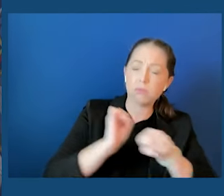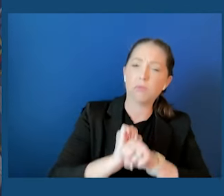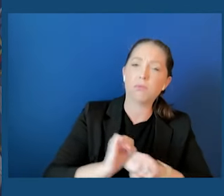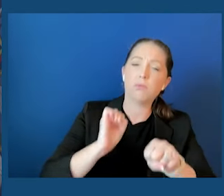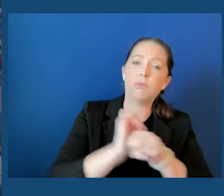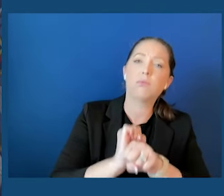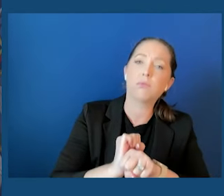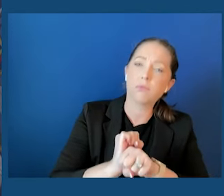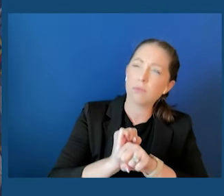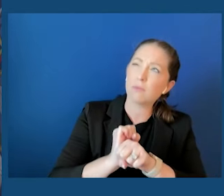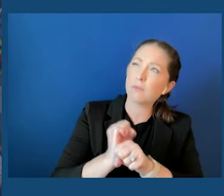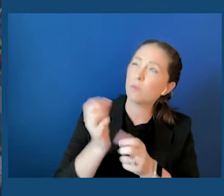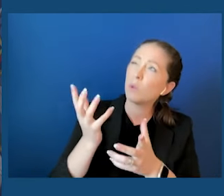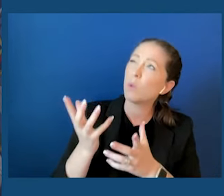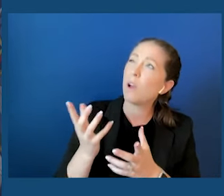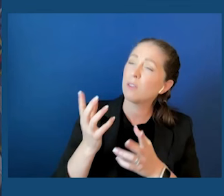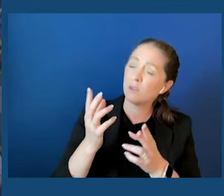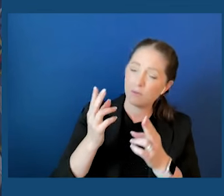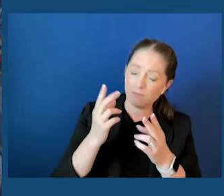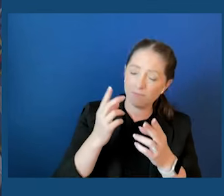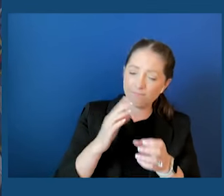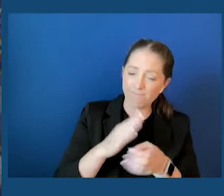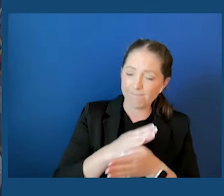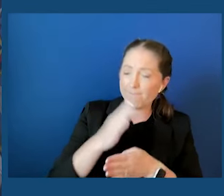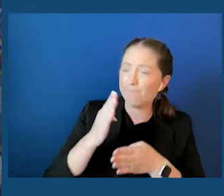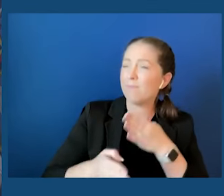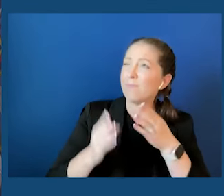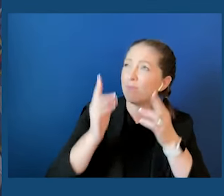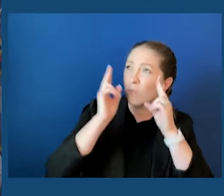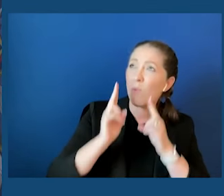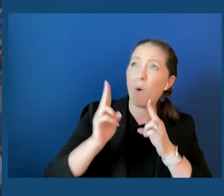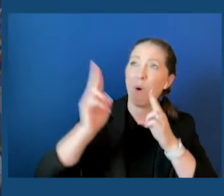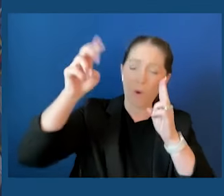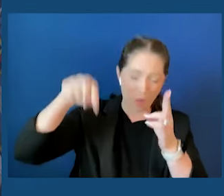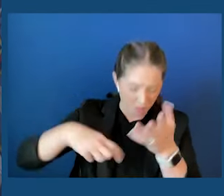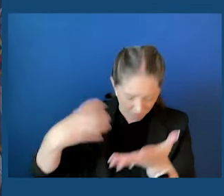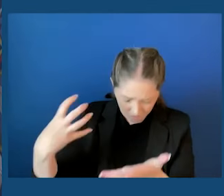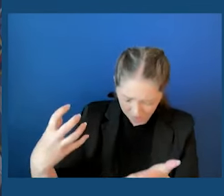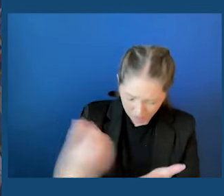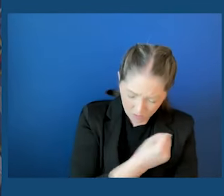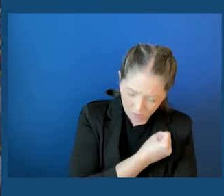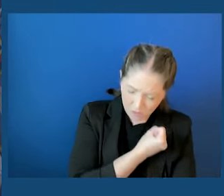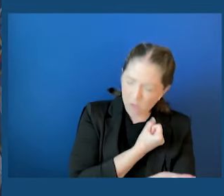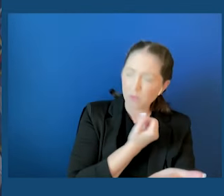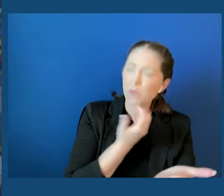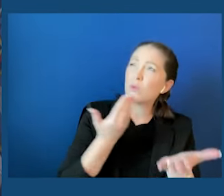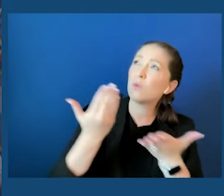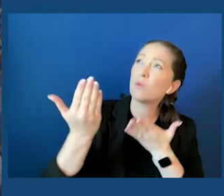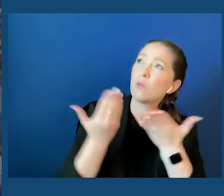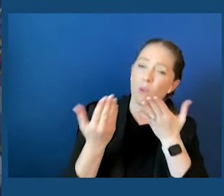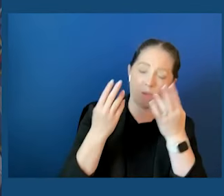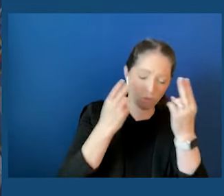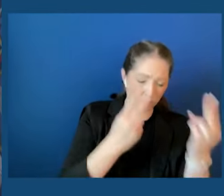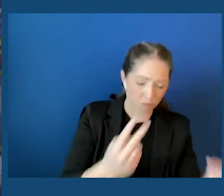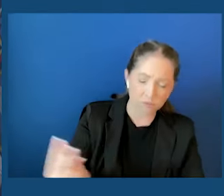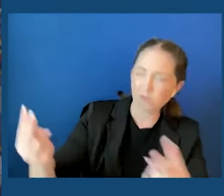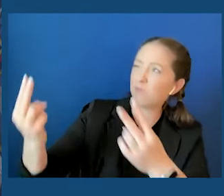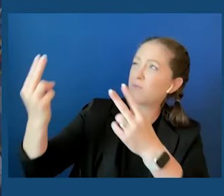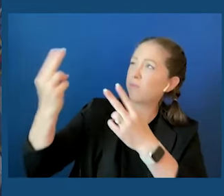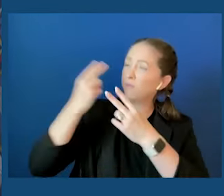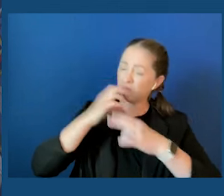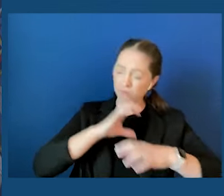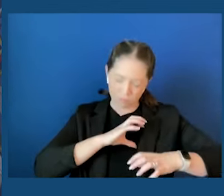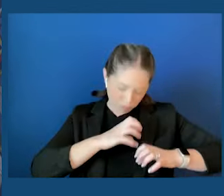into fulfilling and honoring the opportunity to serve, to reflect, to grieve